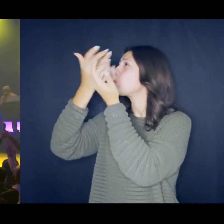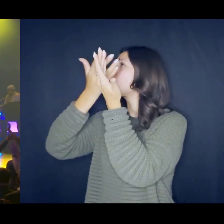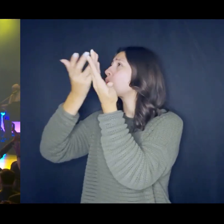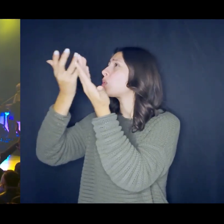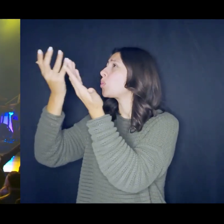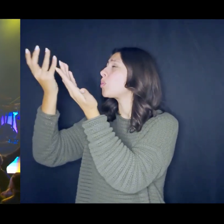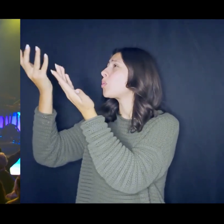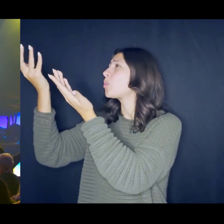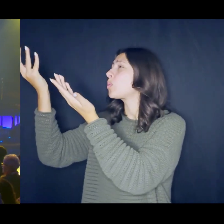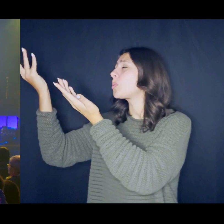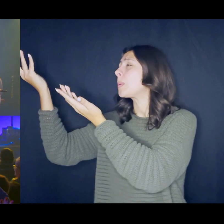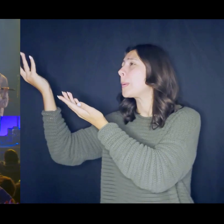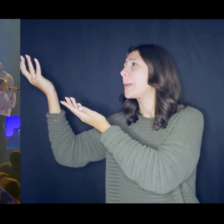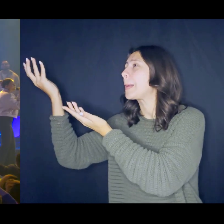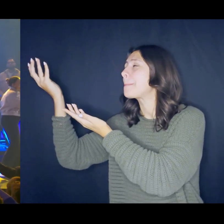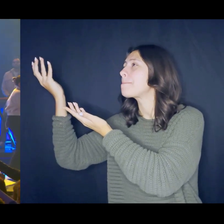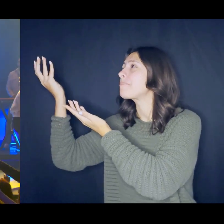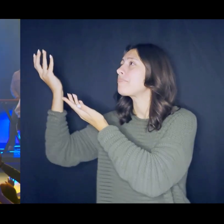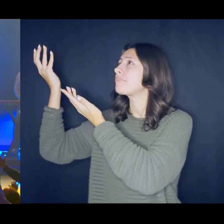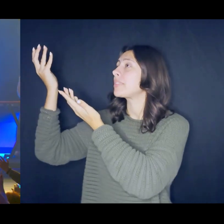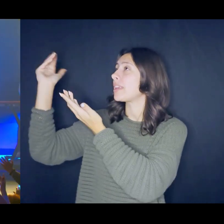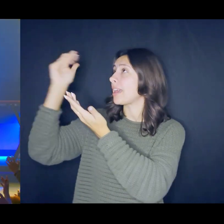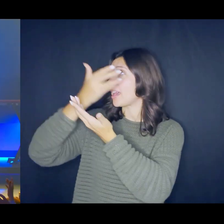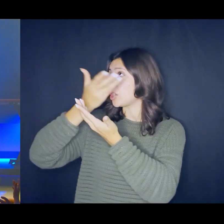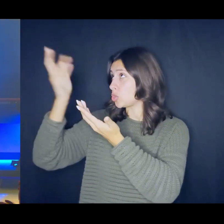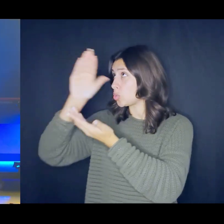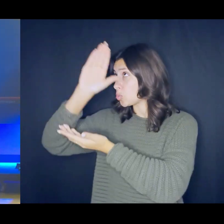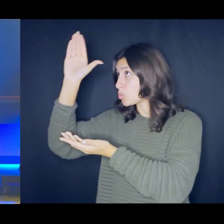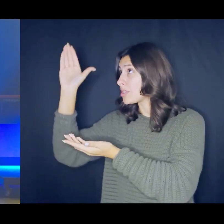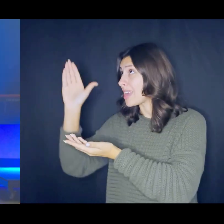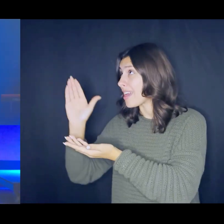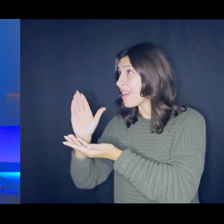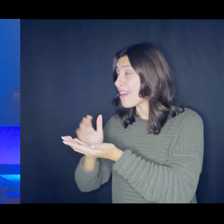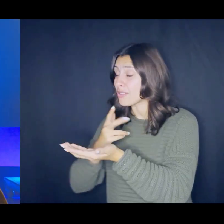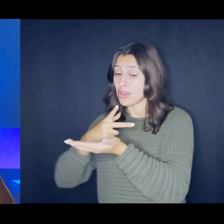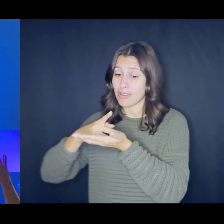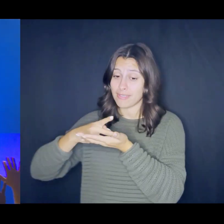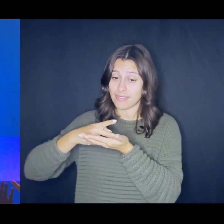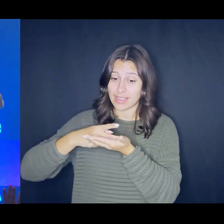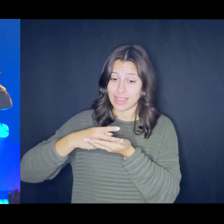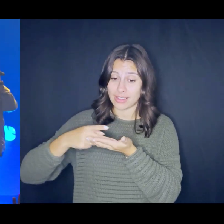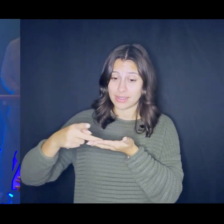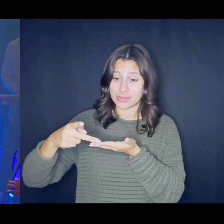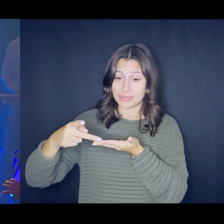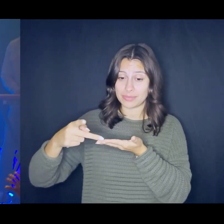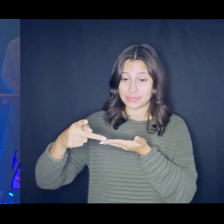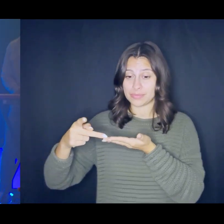Never.